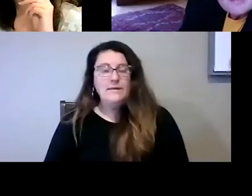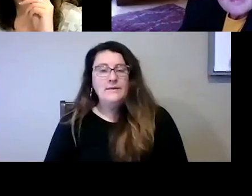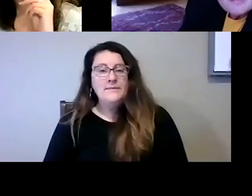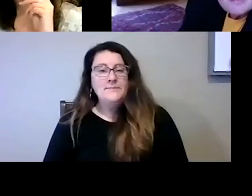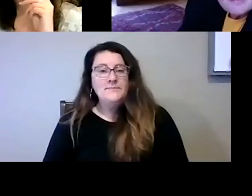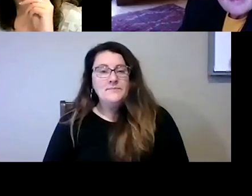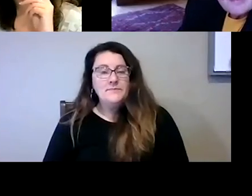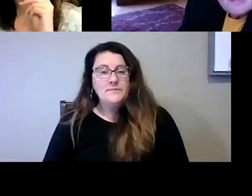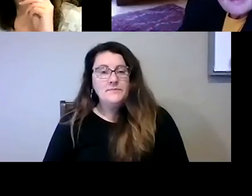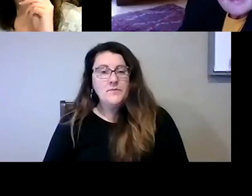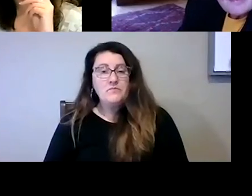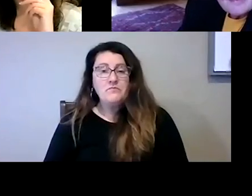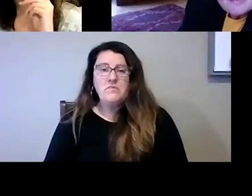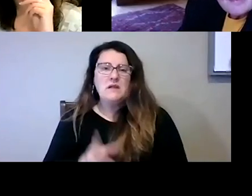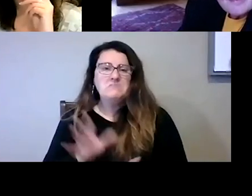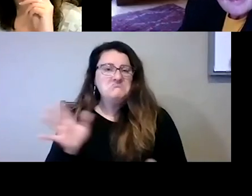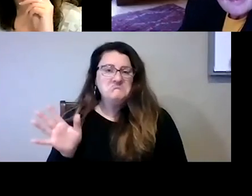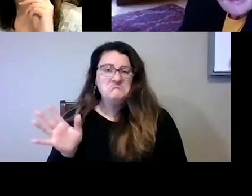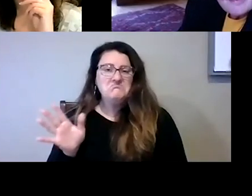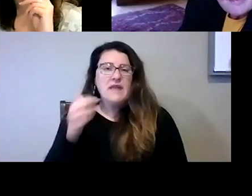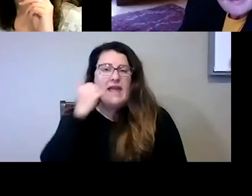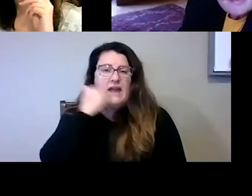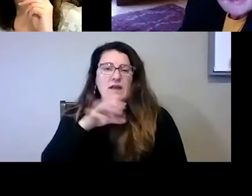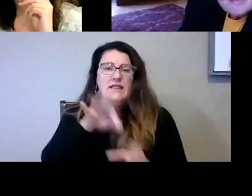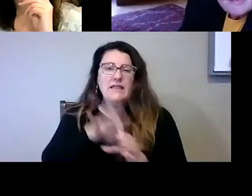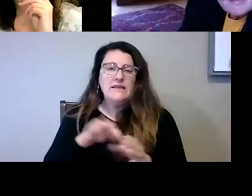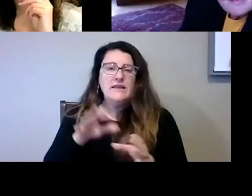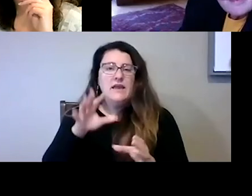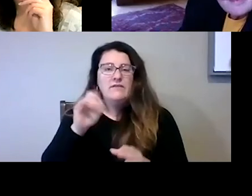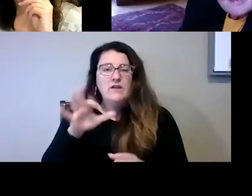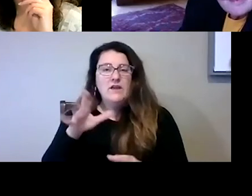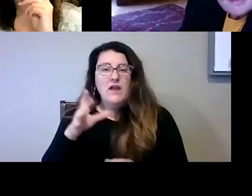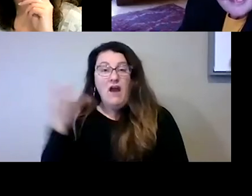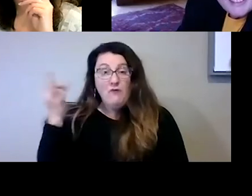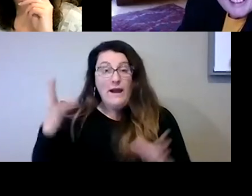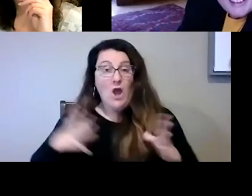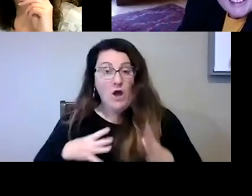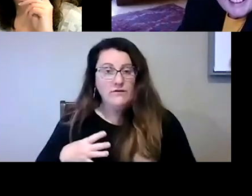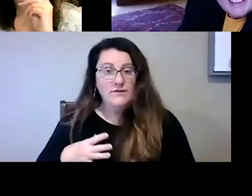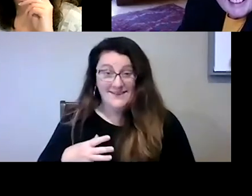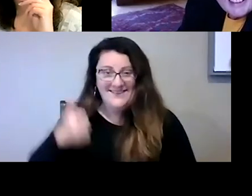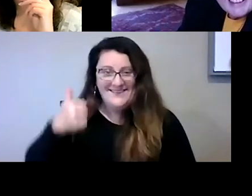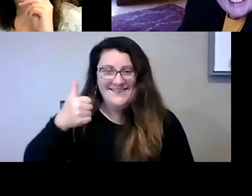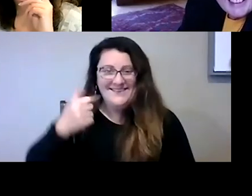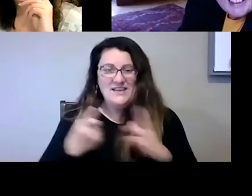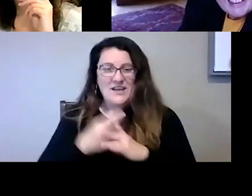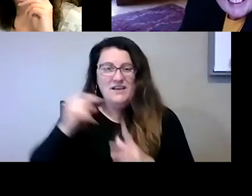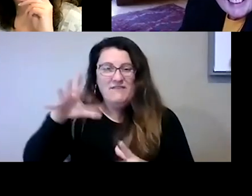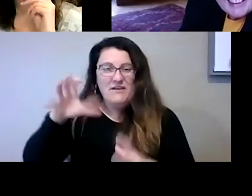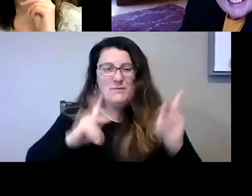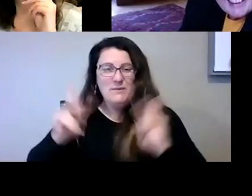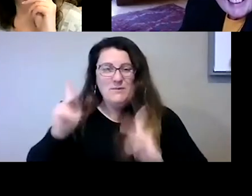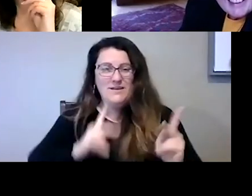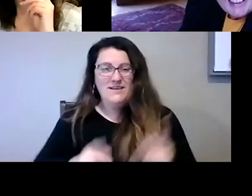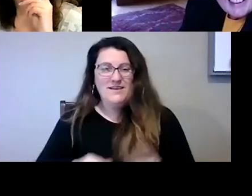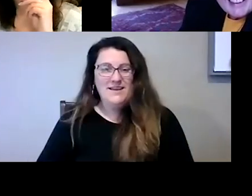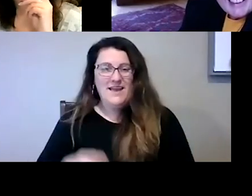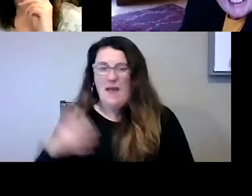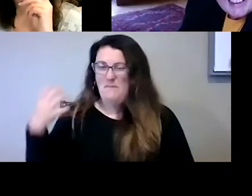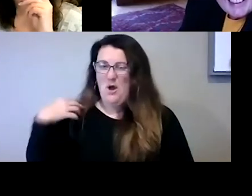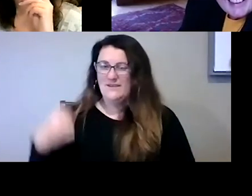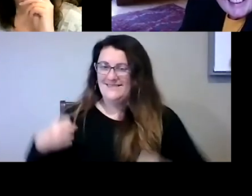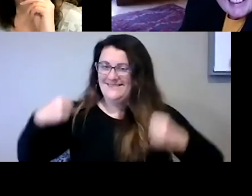And so I'm not saying that every elected official has to give us all Fridays off because we showed up with 500 workers and they're always the